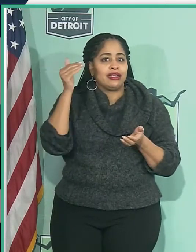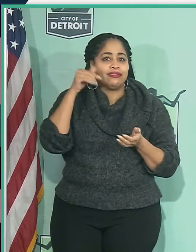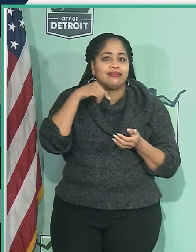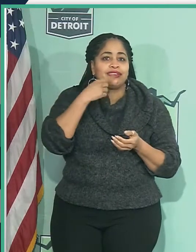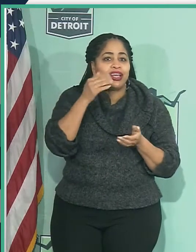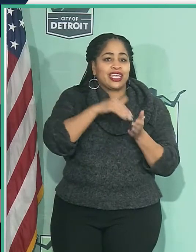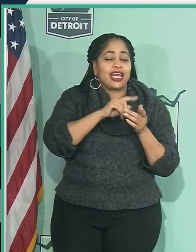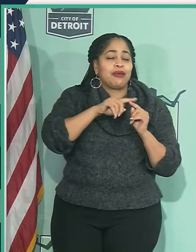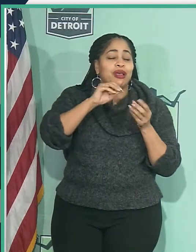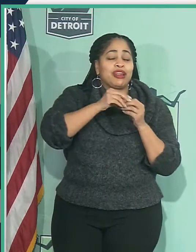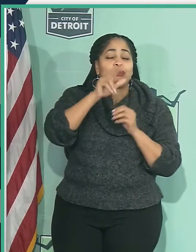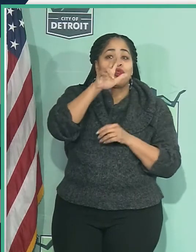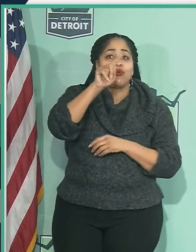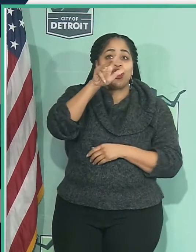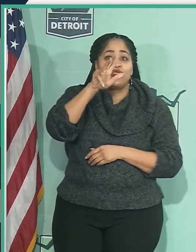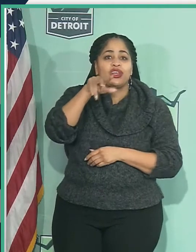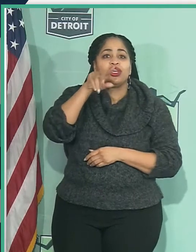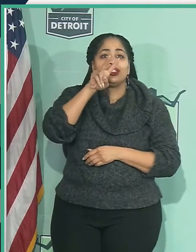reminded, but